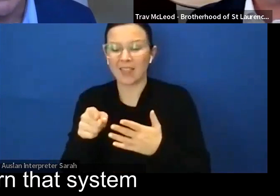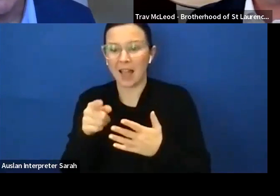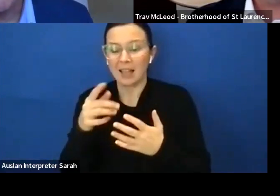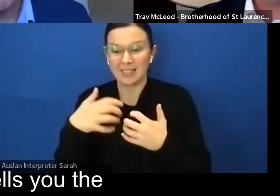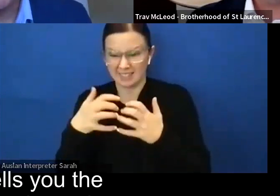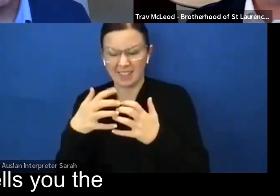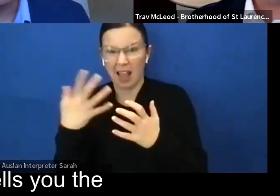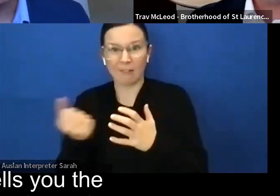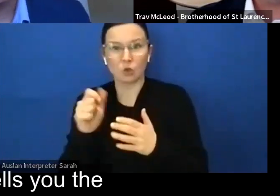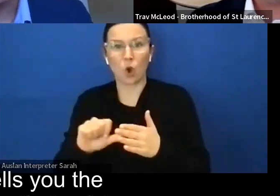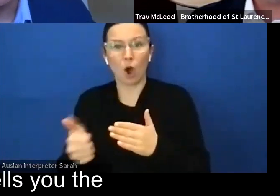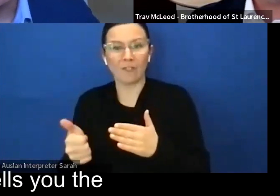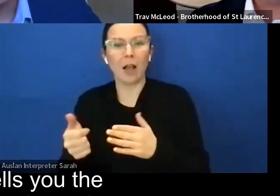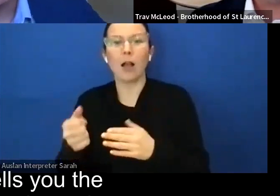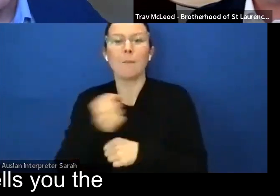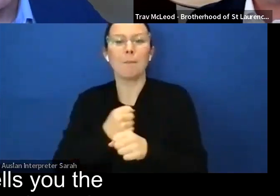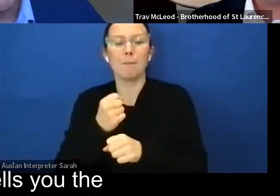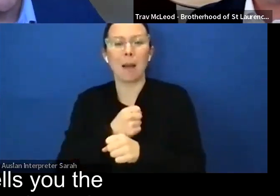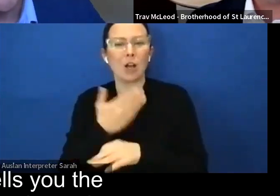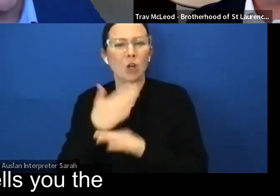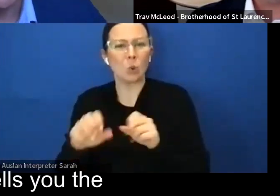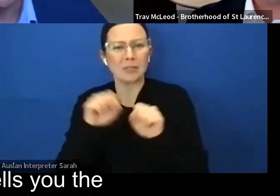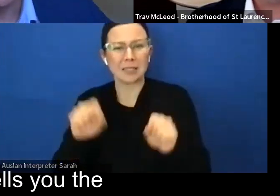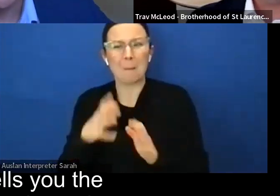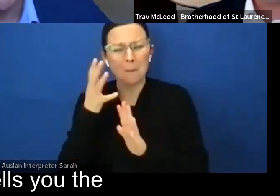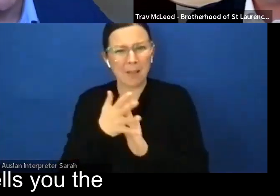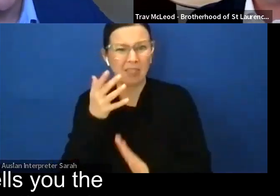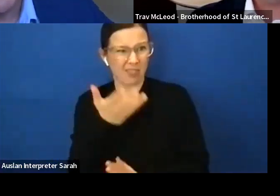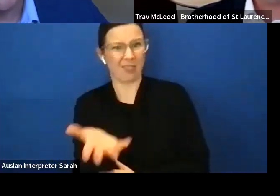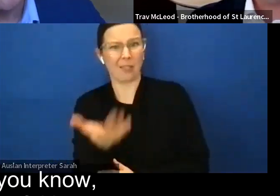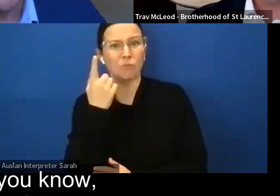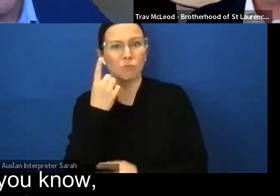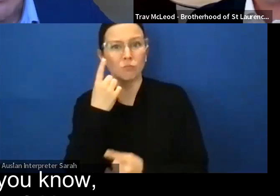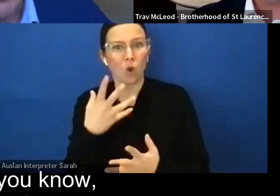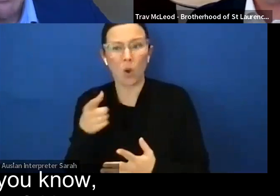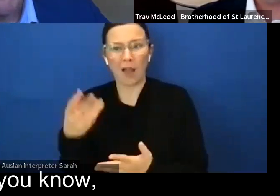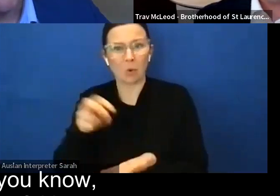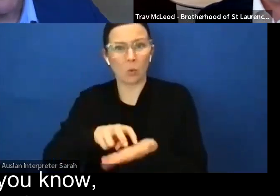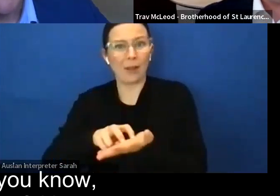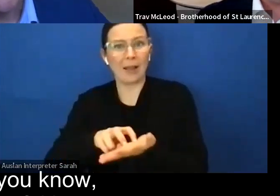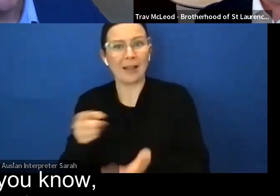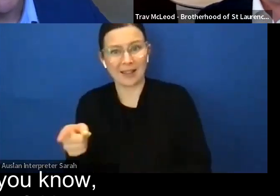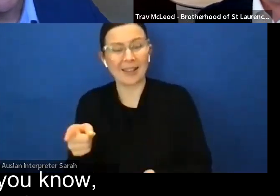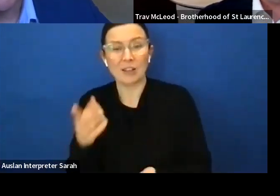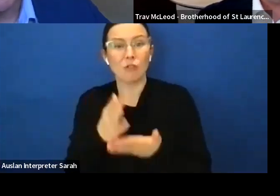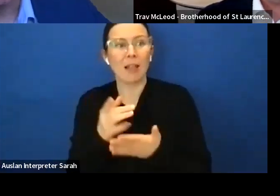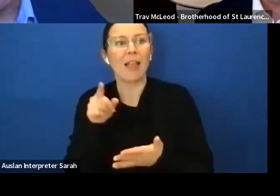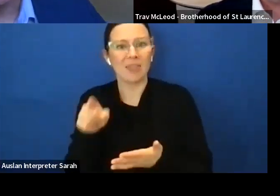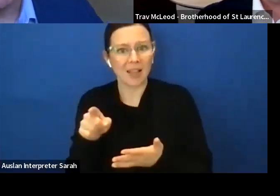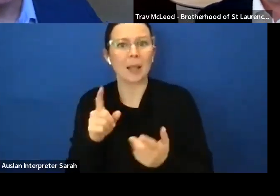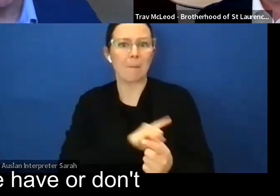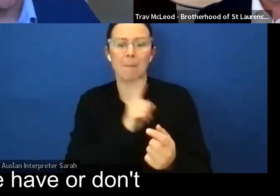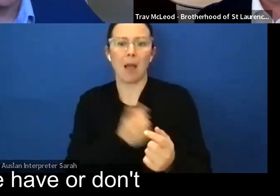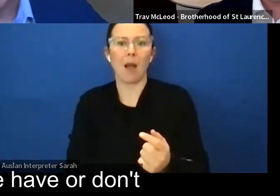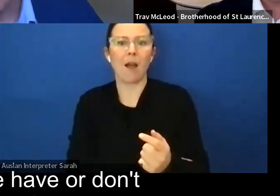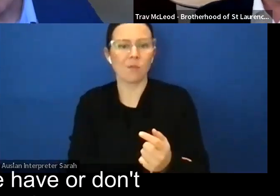system. It sort of tells you the weaknesses that exist, and that's a powerful lesson